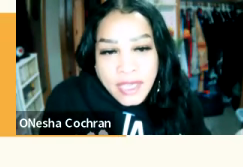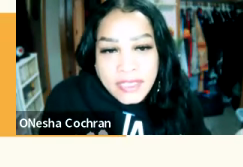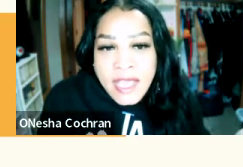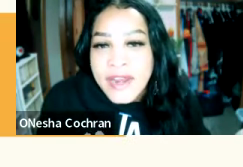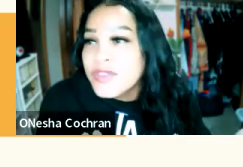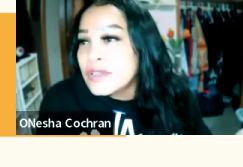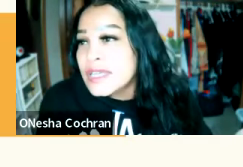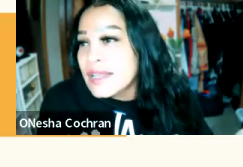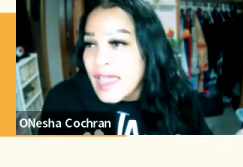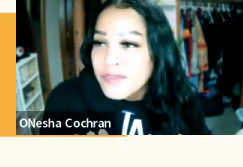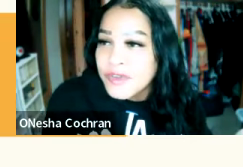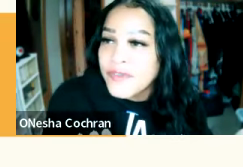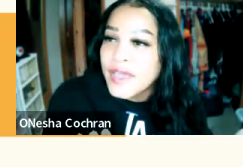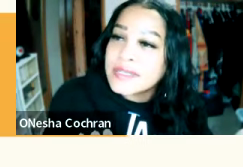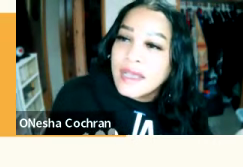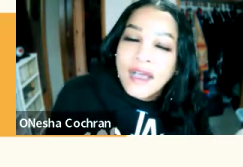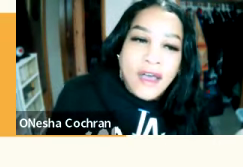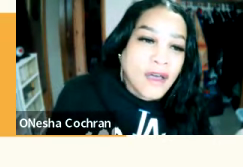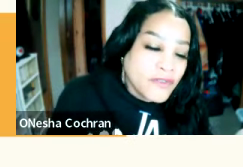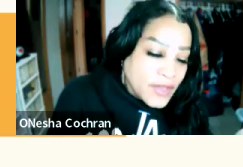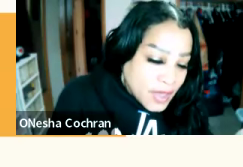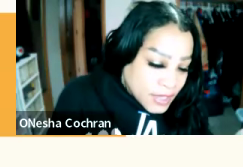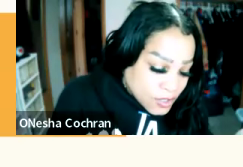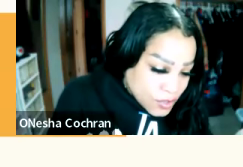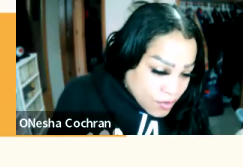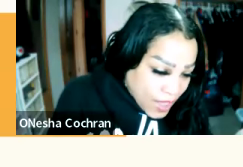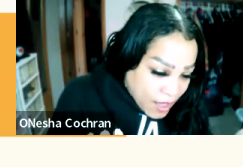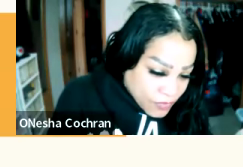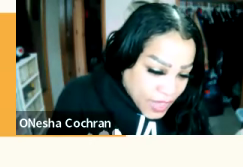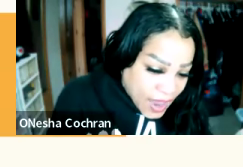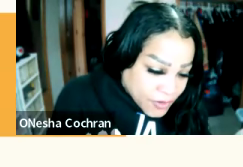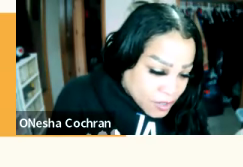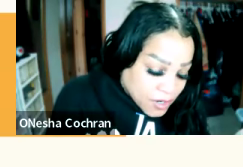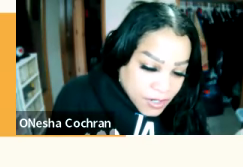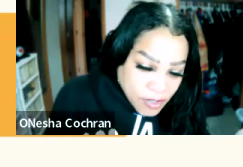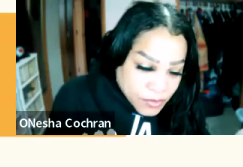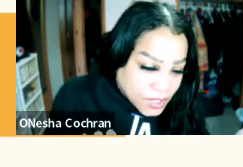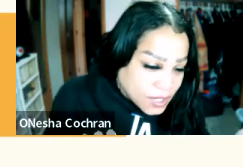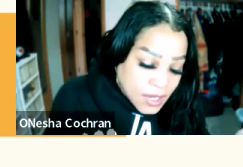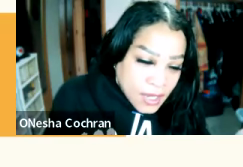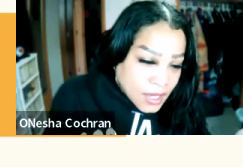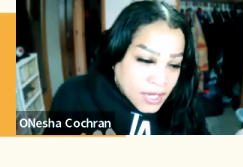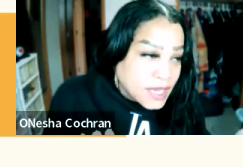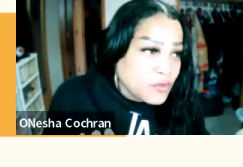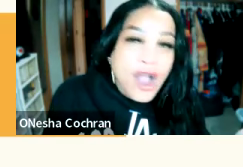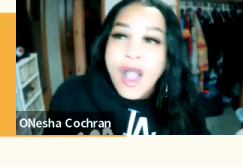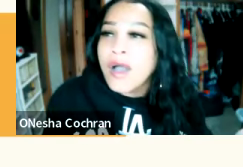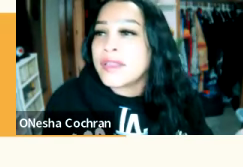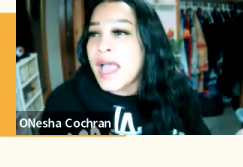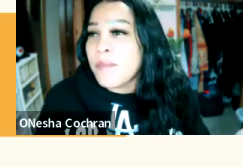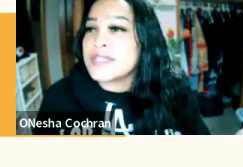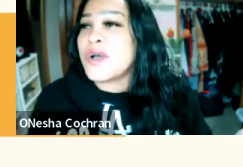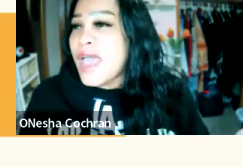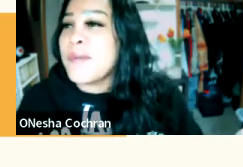angry because now they're looking at the after effects of how the African American community, we're